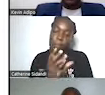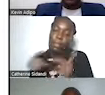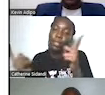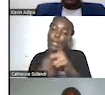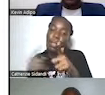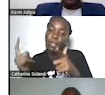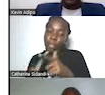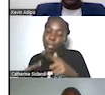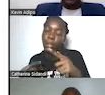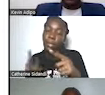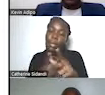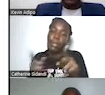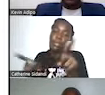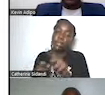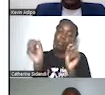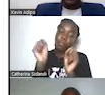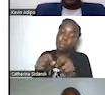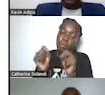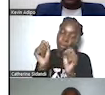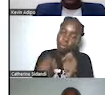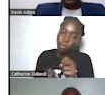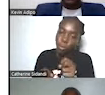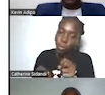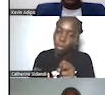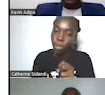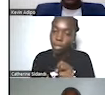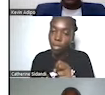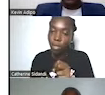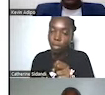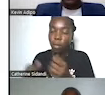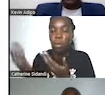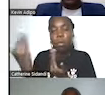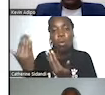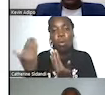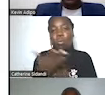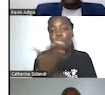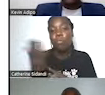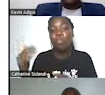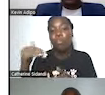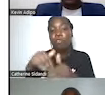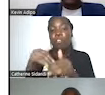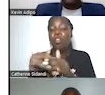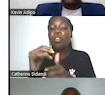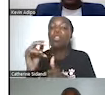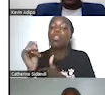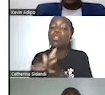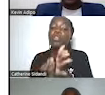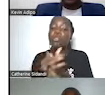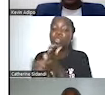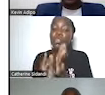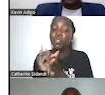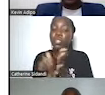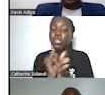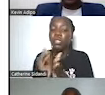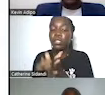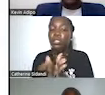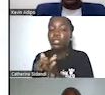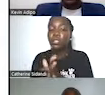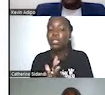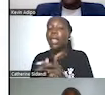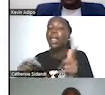can also go ahead. And I hope you guys are following us on YouTube, and the team YouTube, I hope we are getting